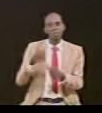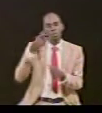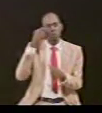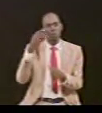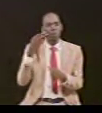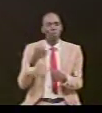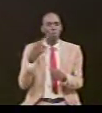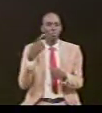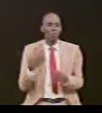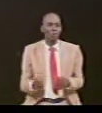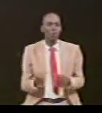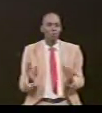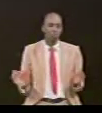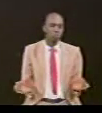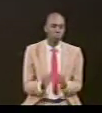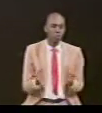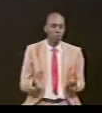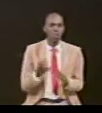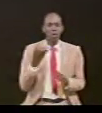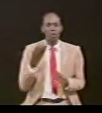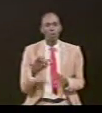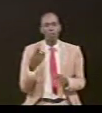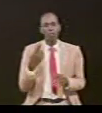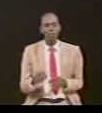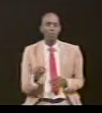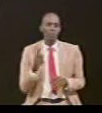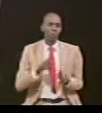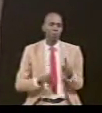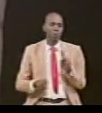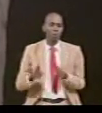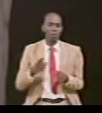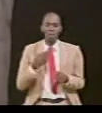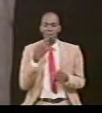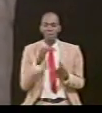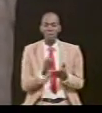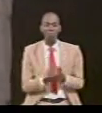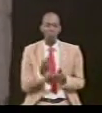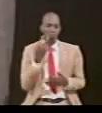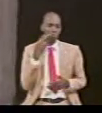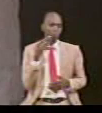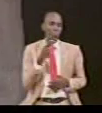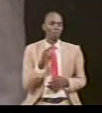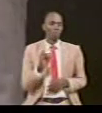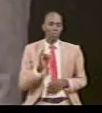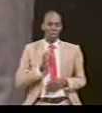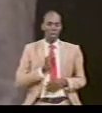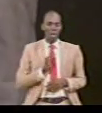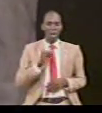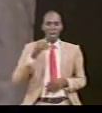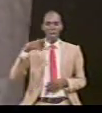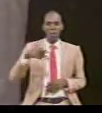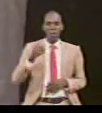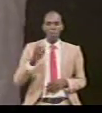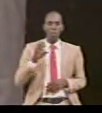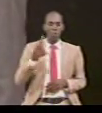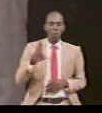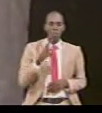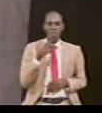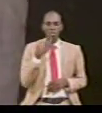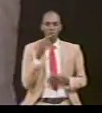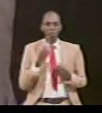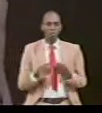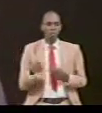Judaizers. That's why he now said, behold, I Paul say unto you that if ye be